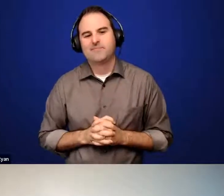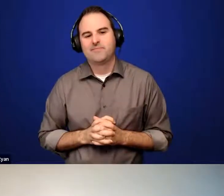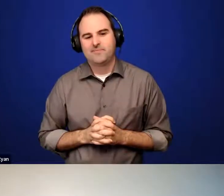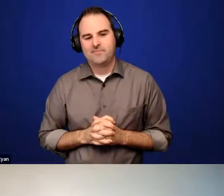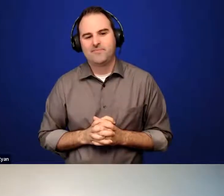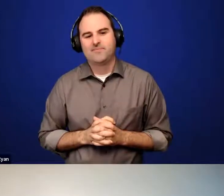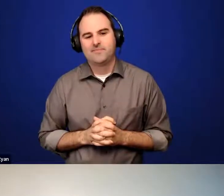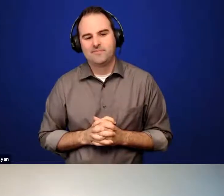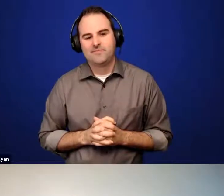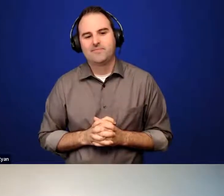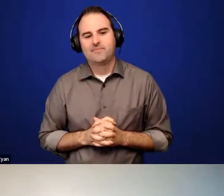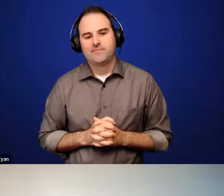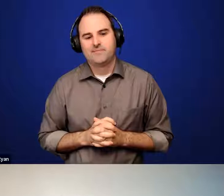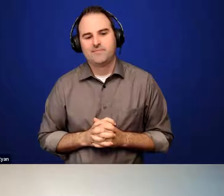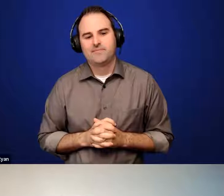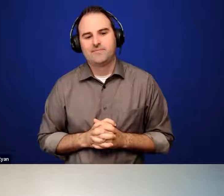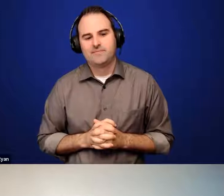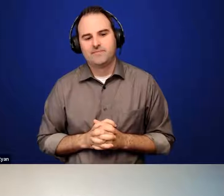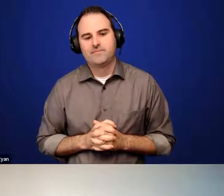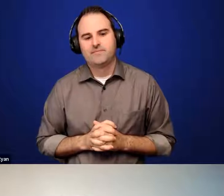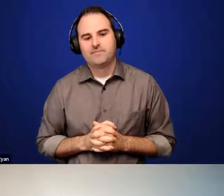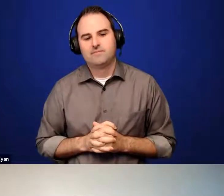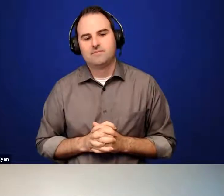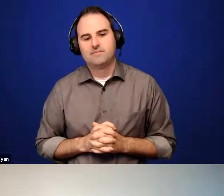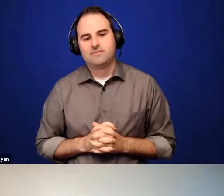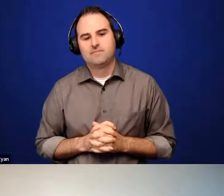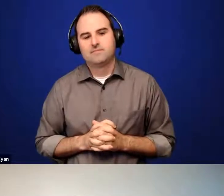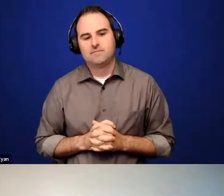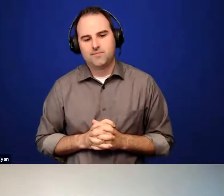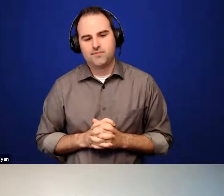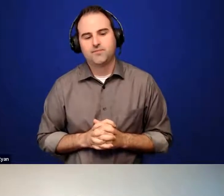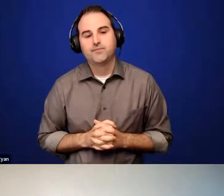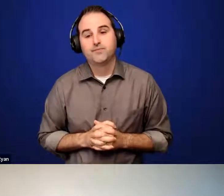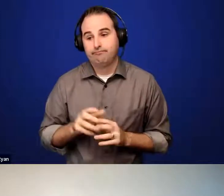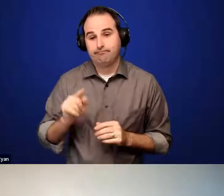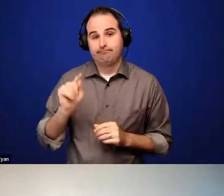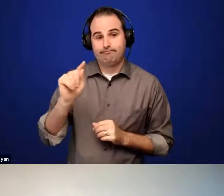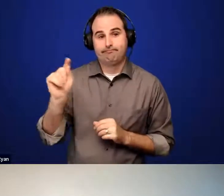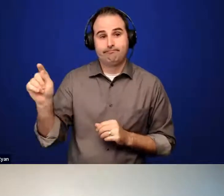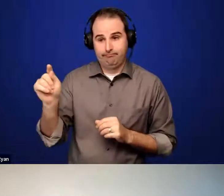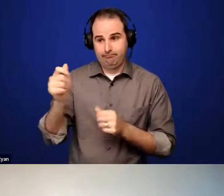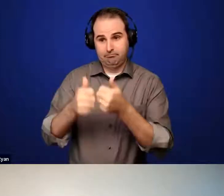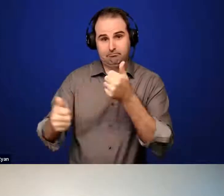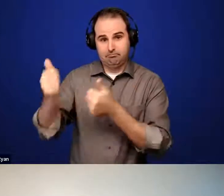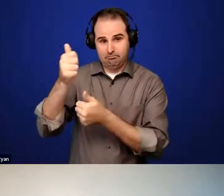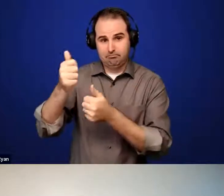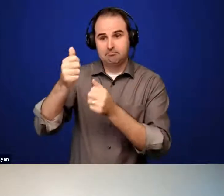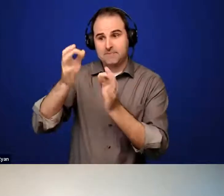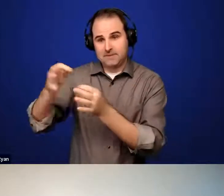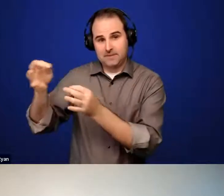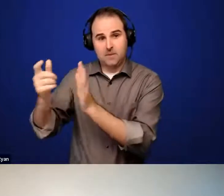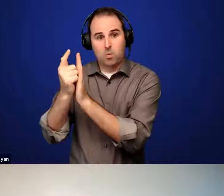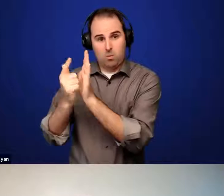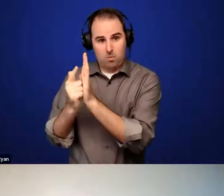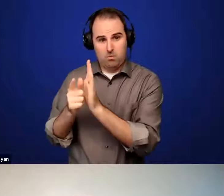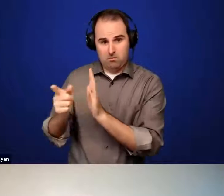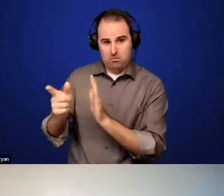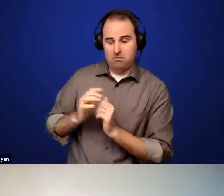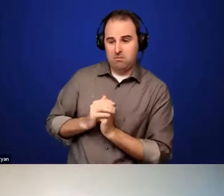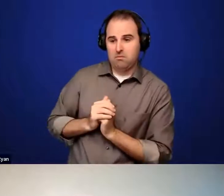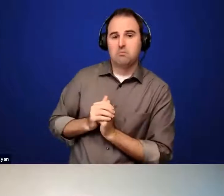me to make between the decision makers. So that is